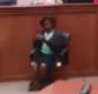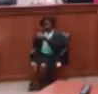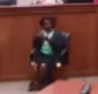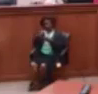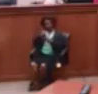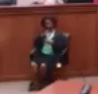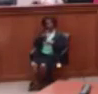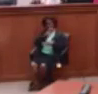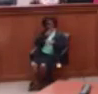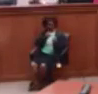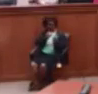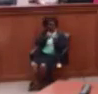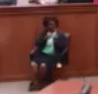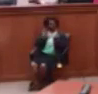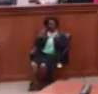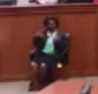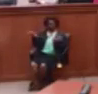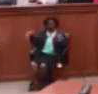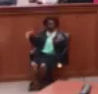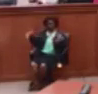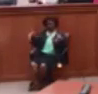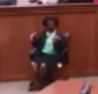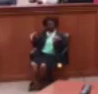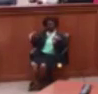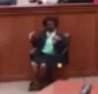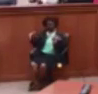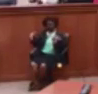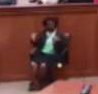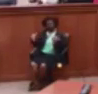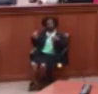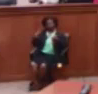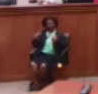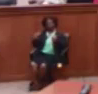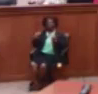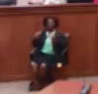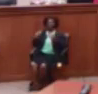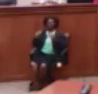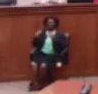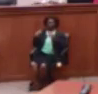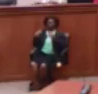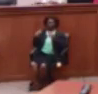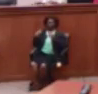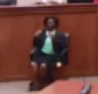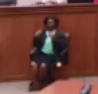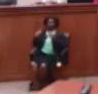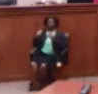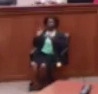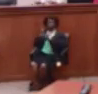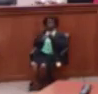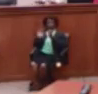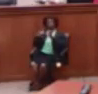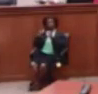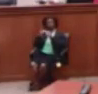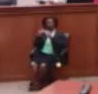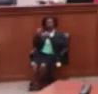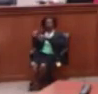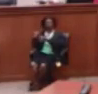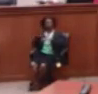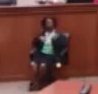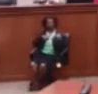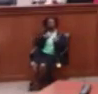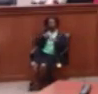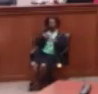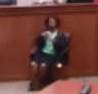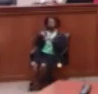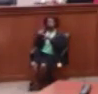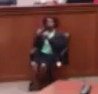I think it's been alluded to, that this process is more seamless in some areas of the state than other areas. The pathways have been held more rigorously. The team